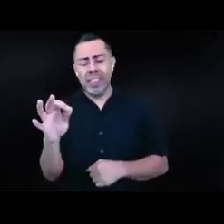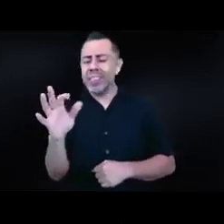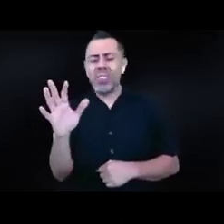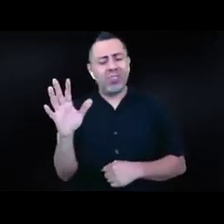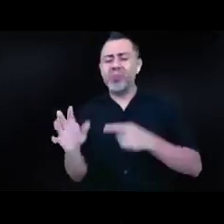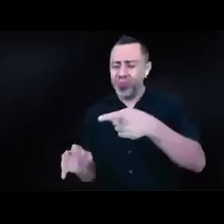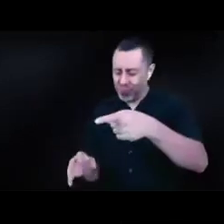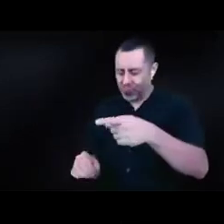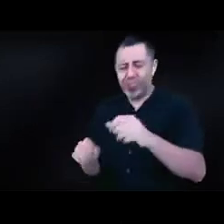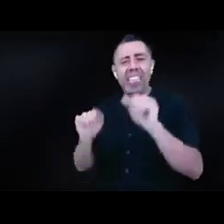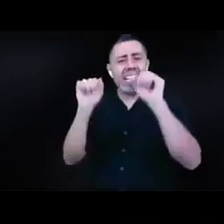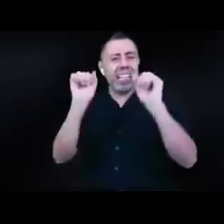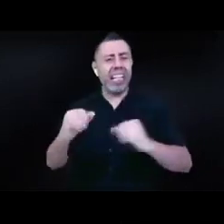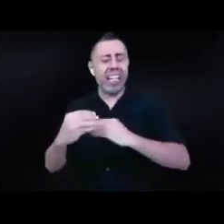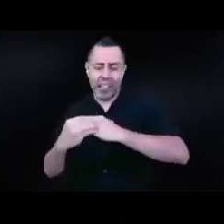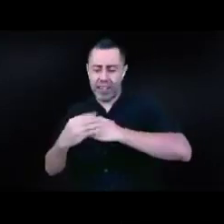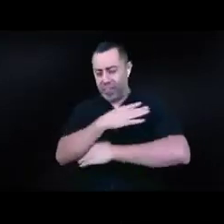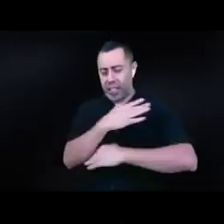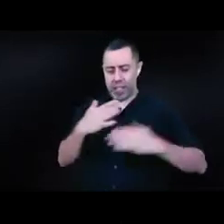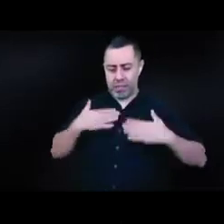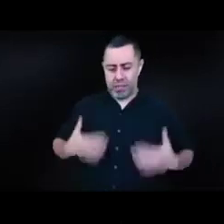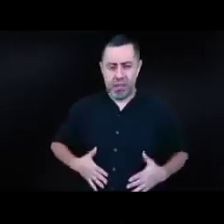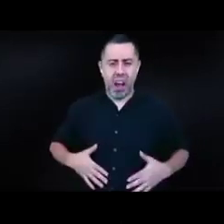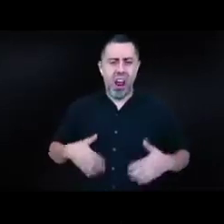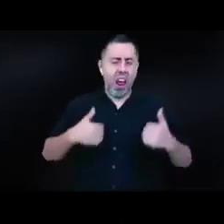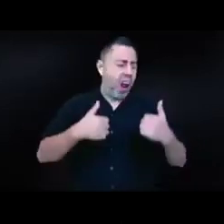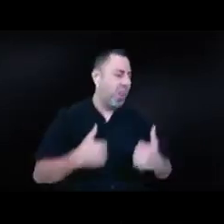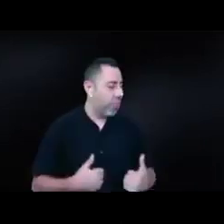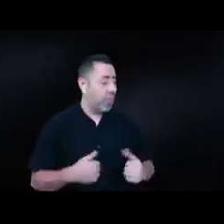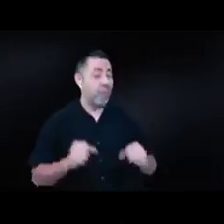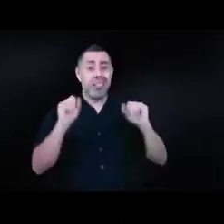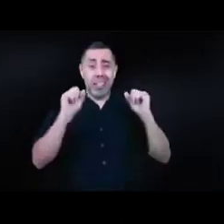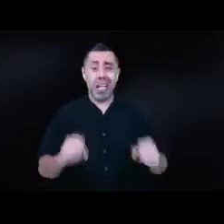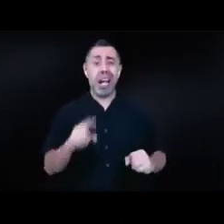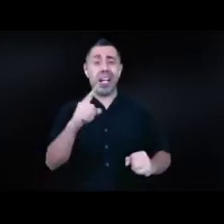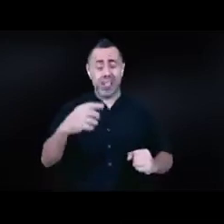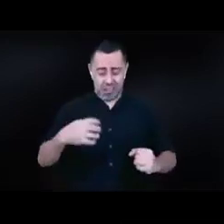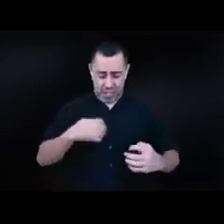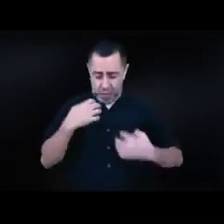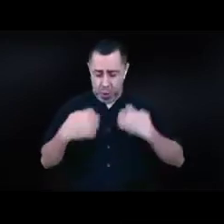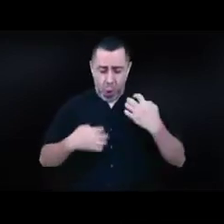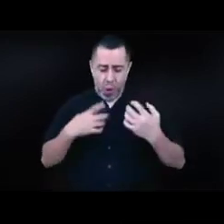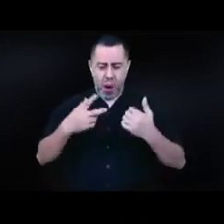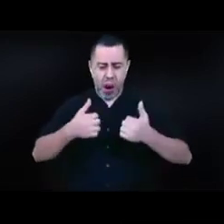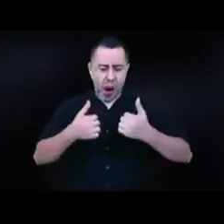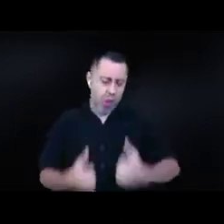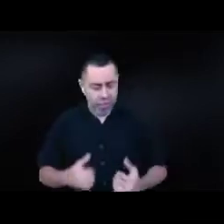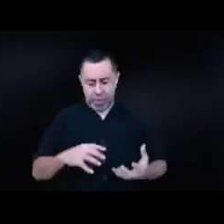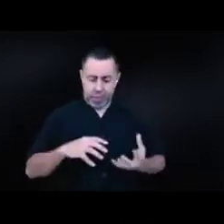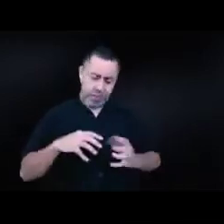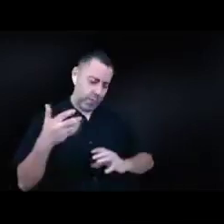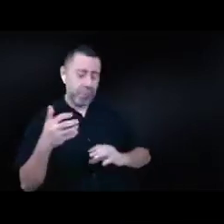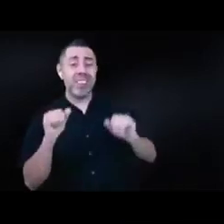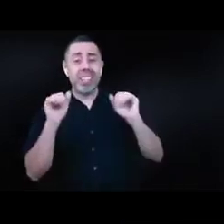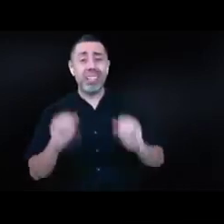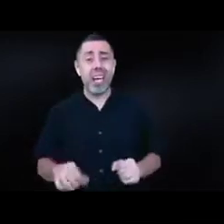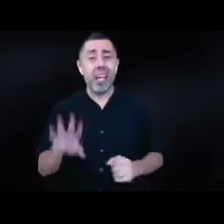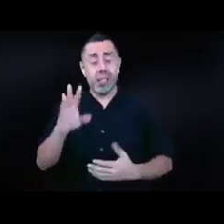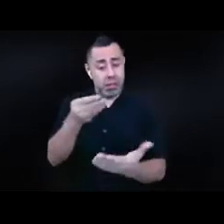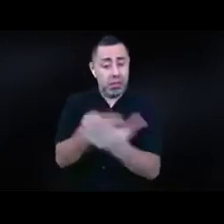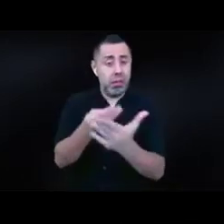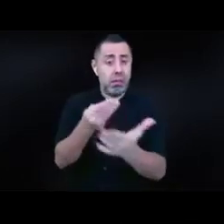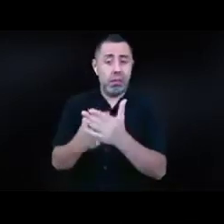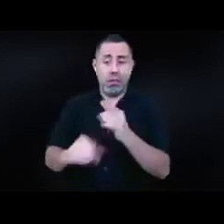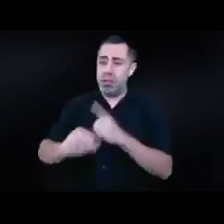our physical health, but our emotional health. It can affect us economically. So